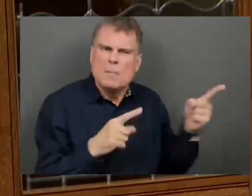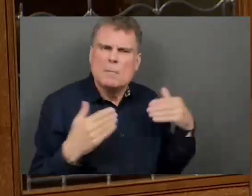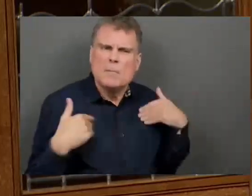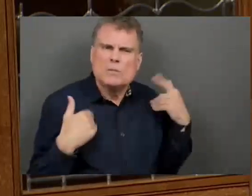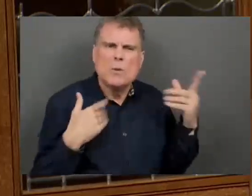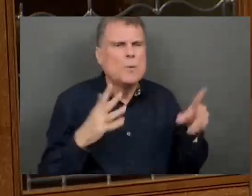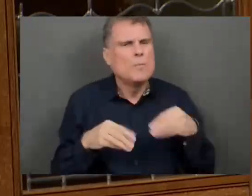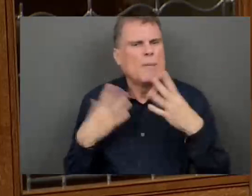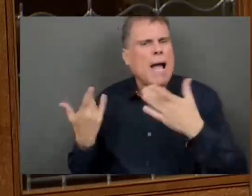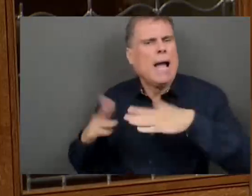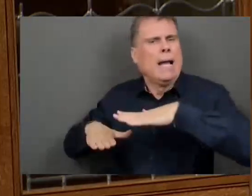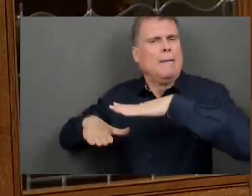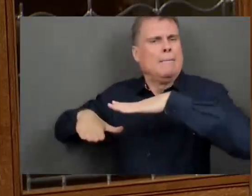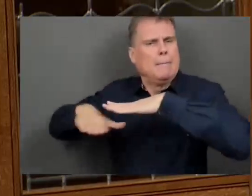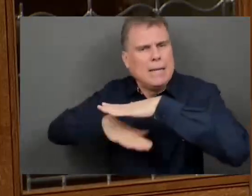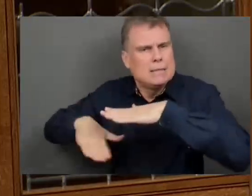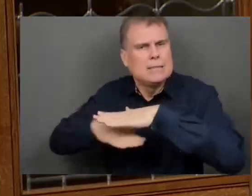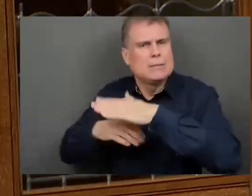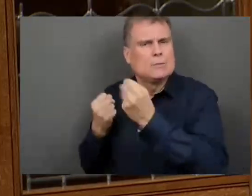survive?